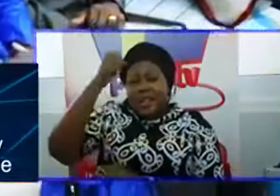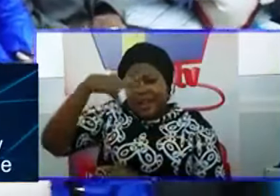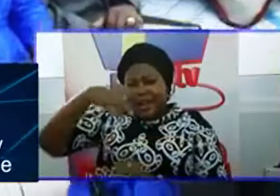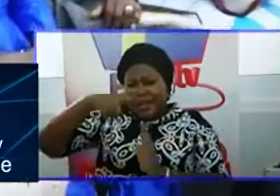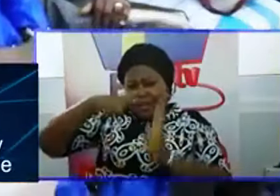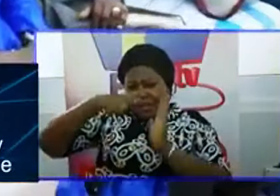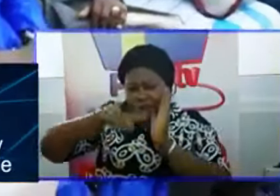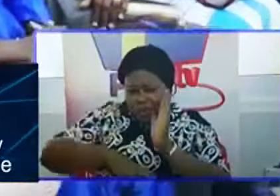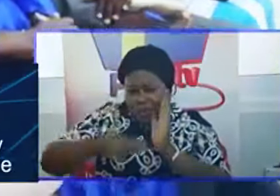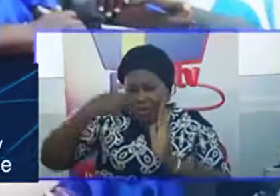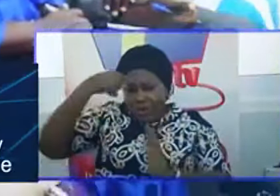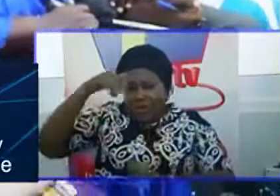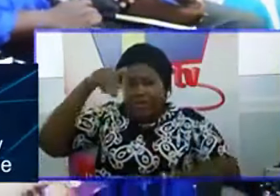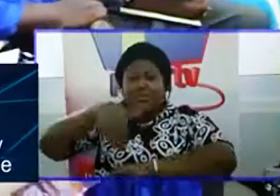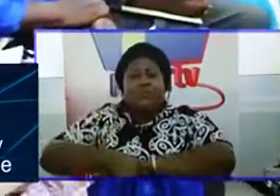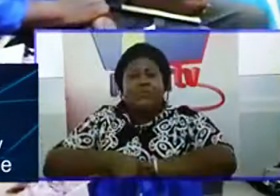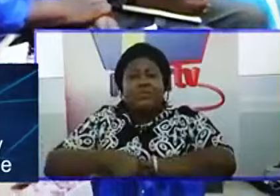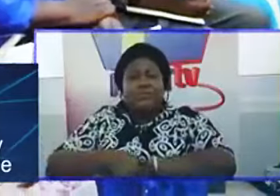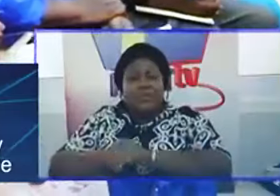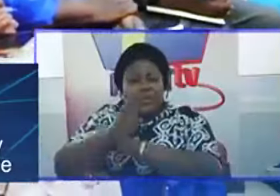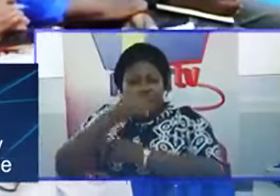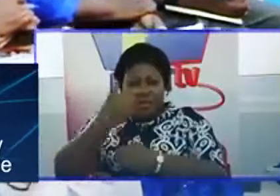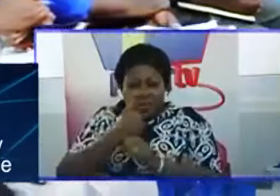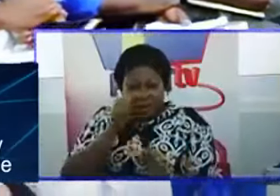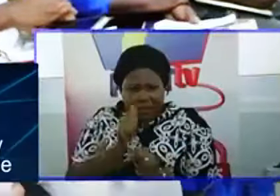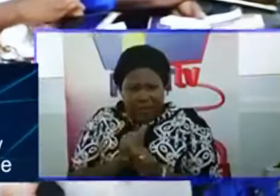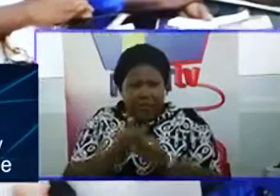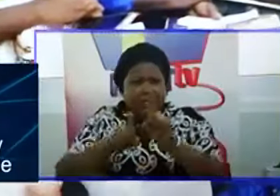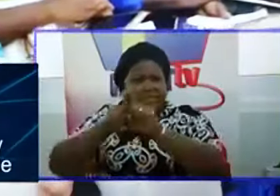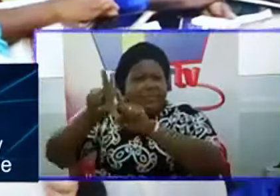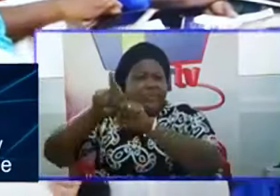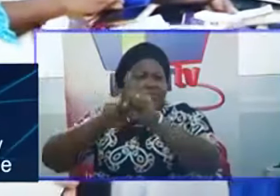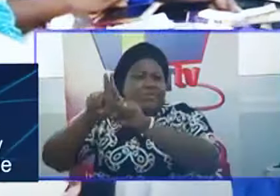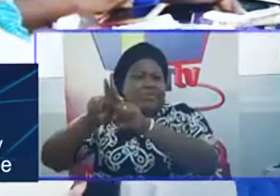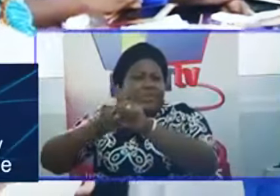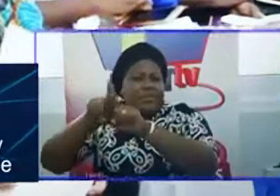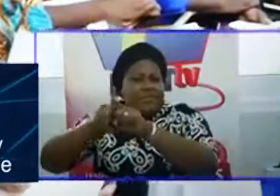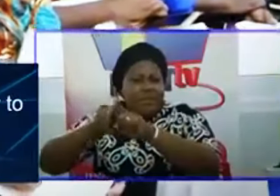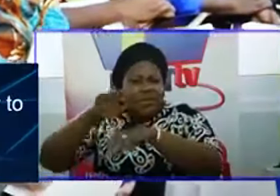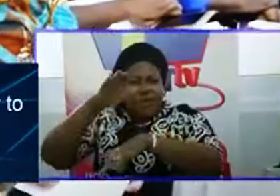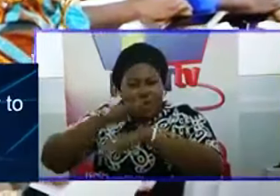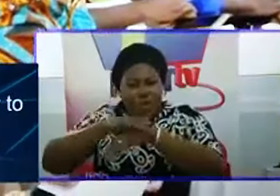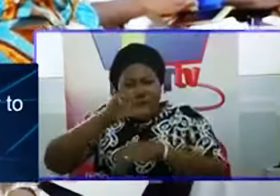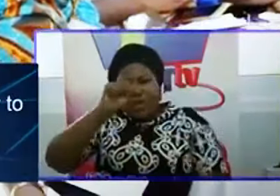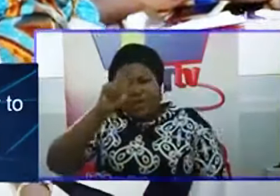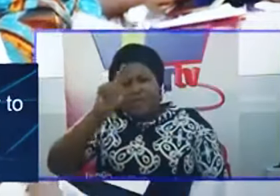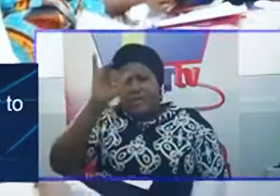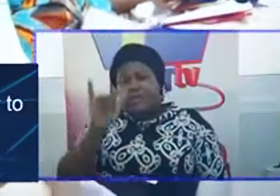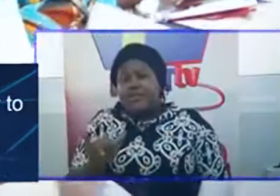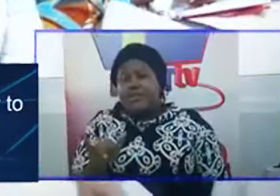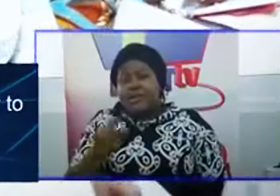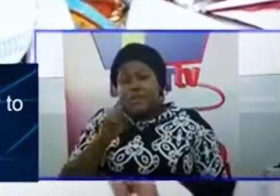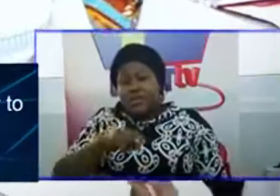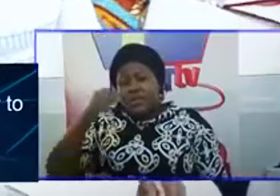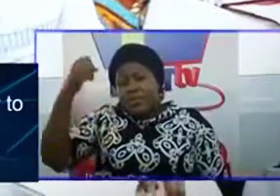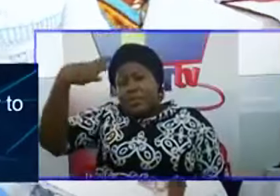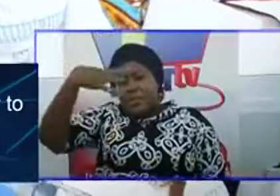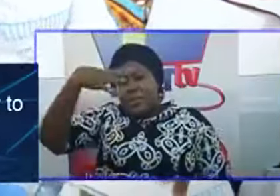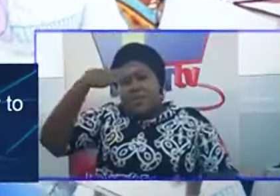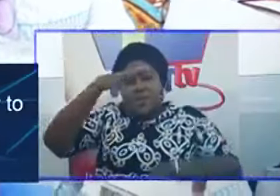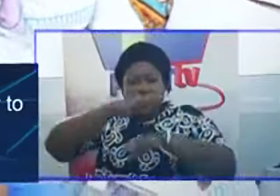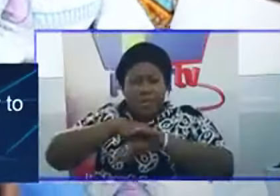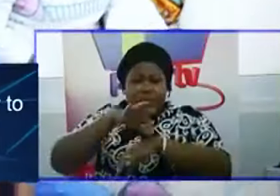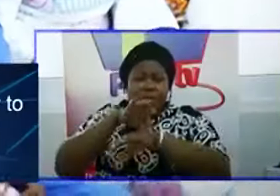He also made the stars. God set them in the expanse of the sky to give light on the earth,